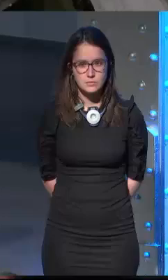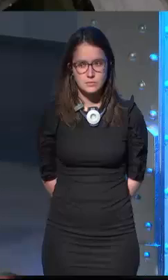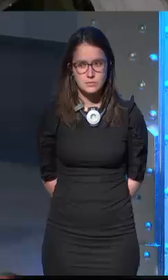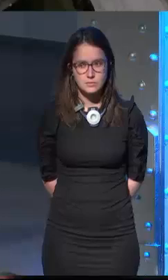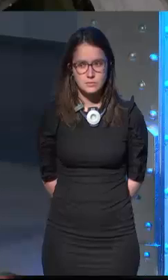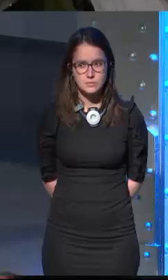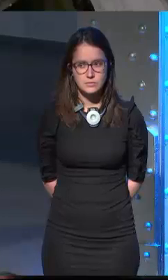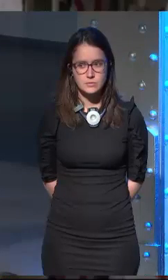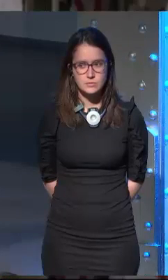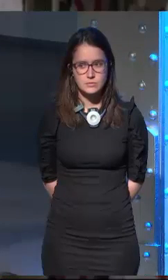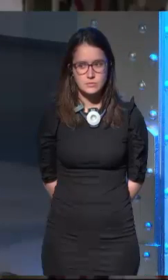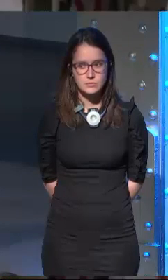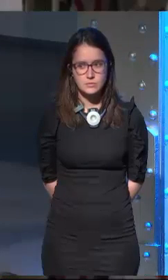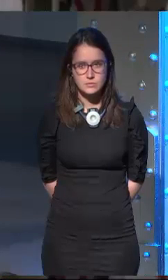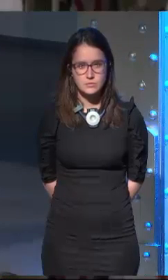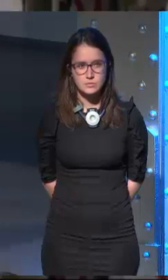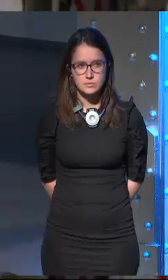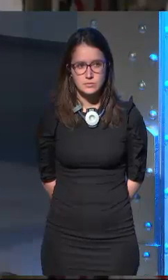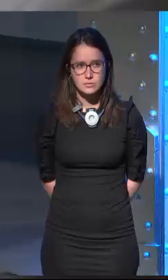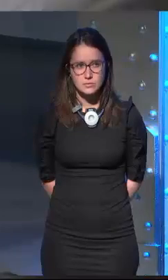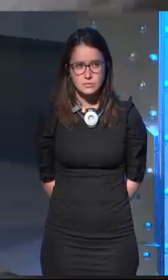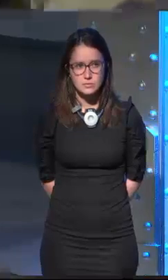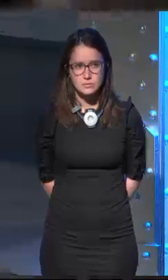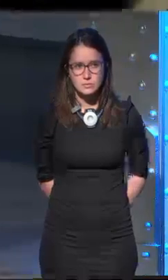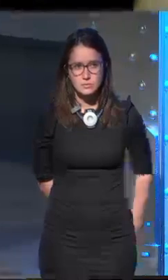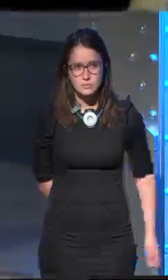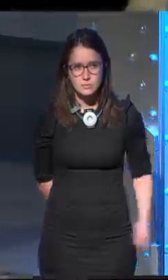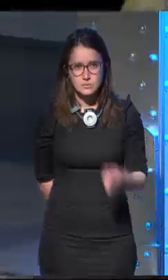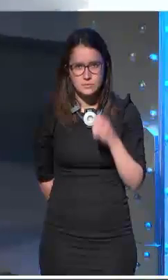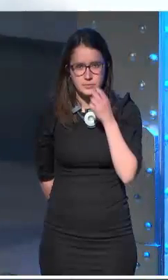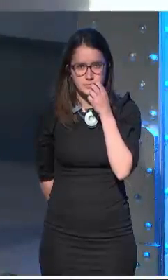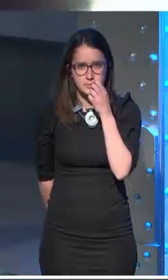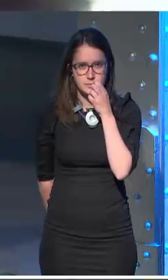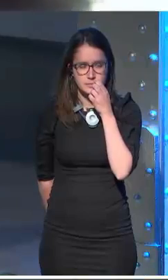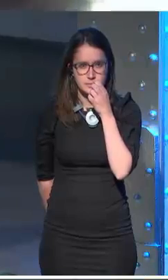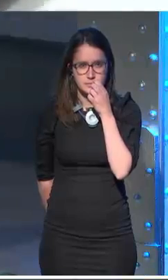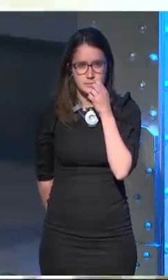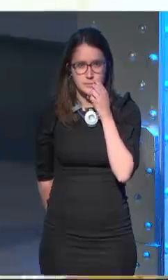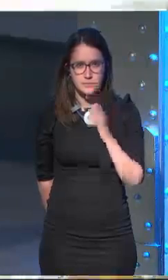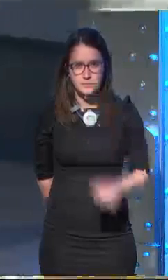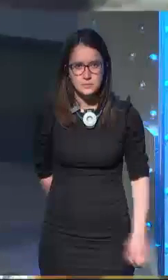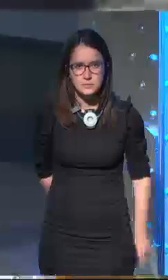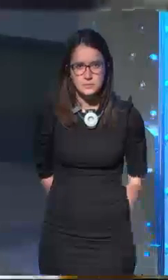accomplished things. It's on one word go for deviation. The gate is closed and the slider is locked.